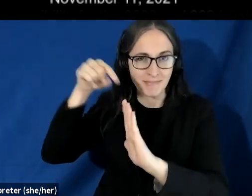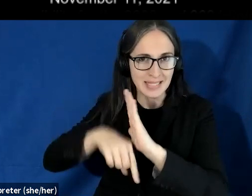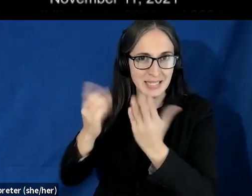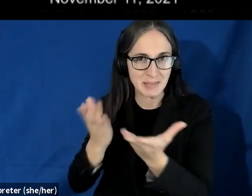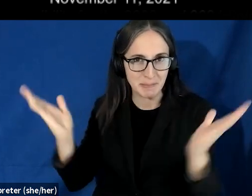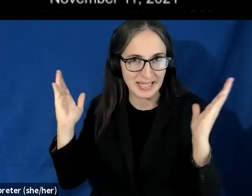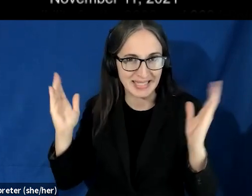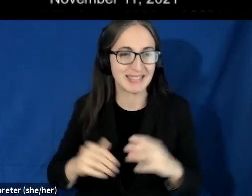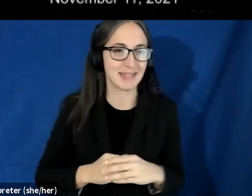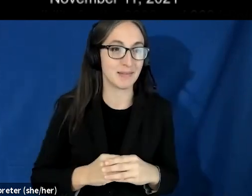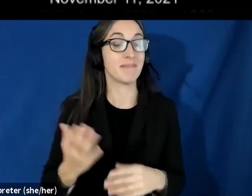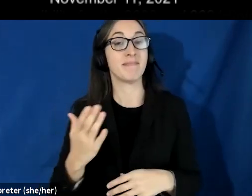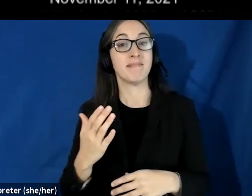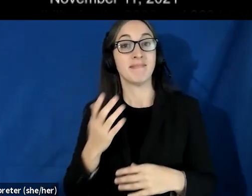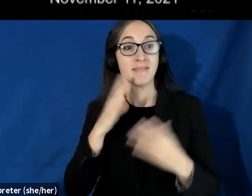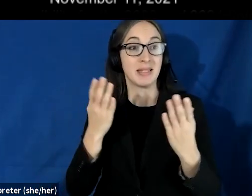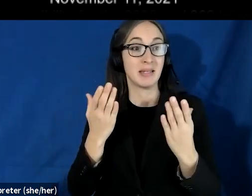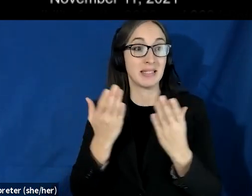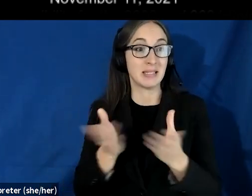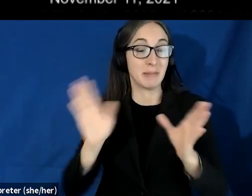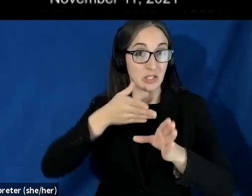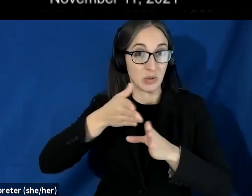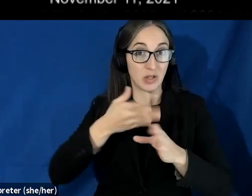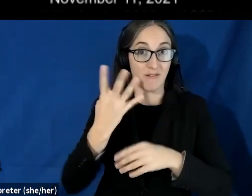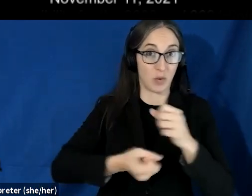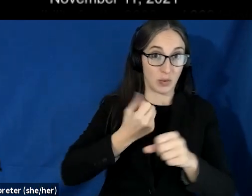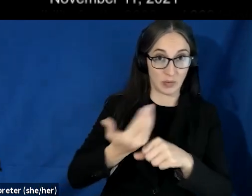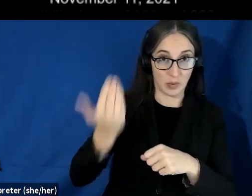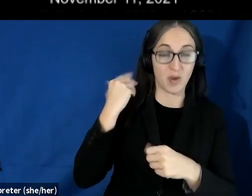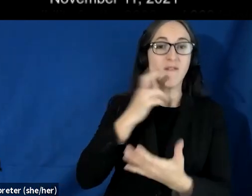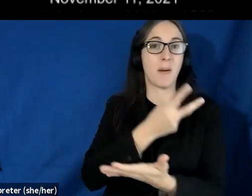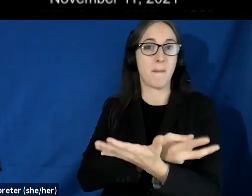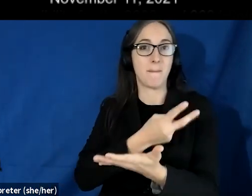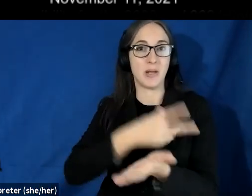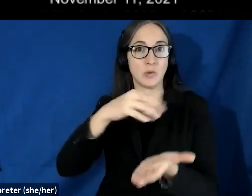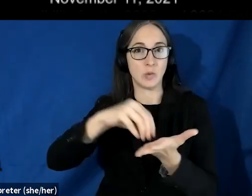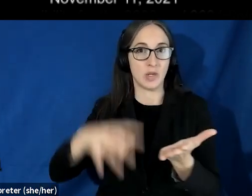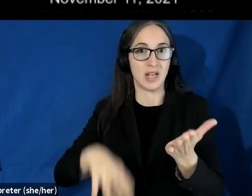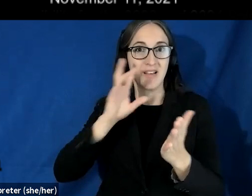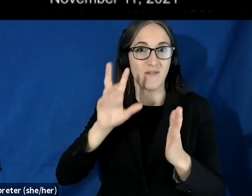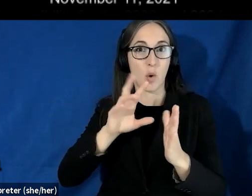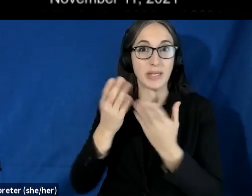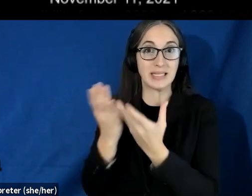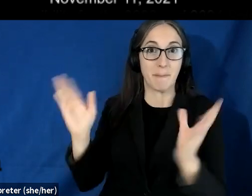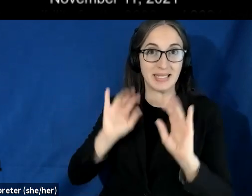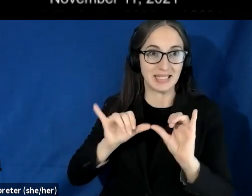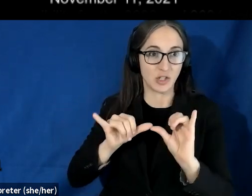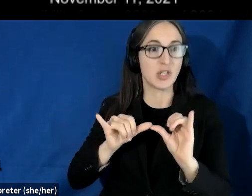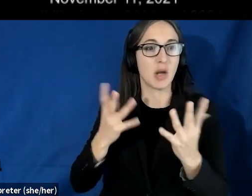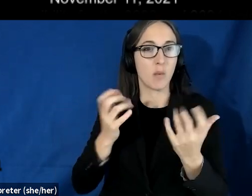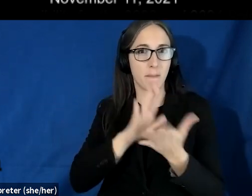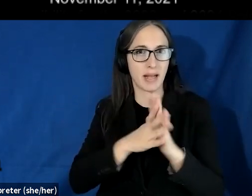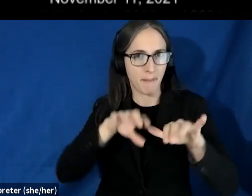So I started my space career 4 years ago as a master's student in space engineering, and it was a privilege to be active in the space research